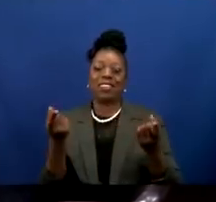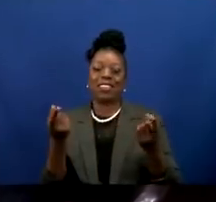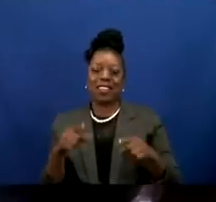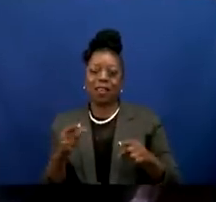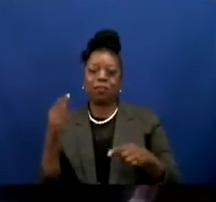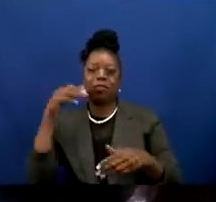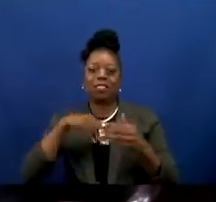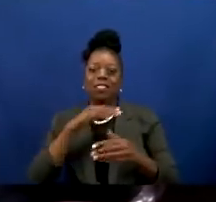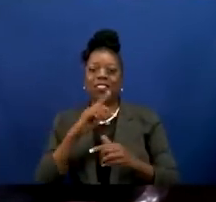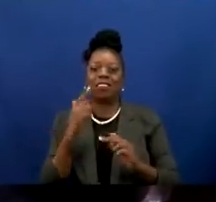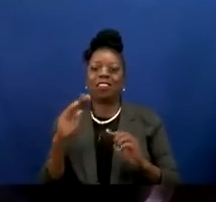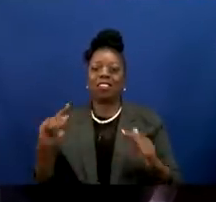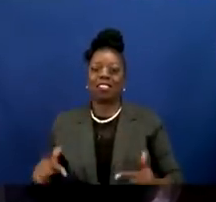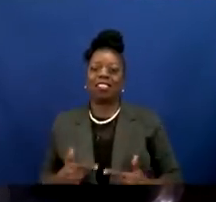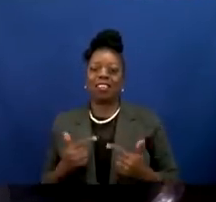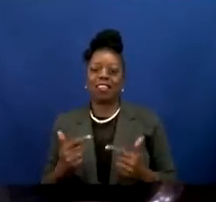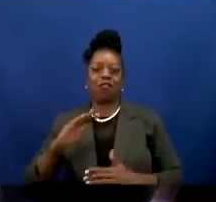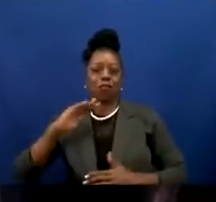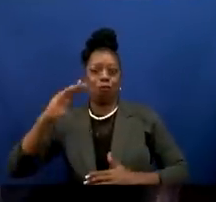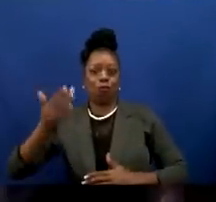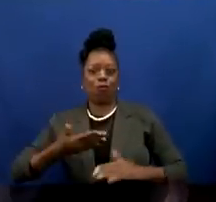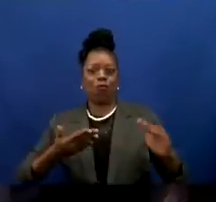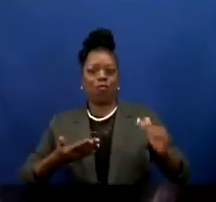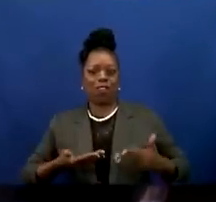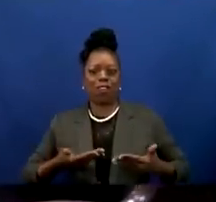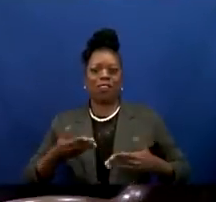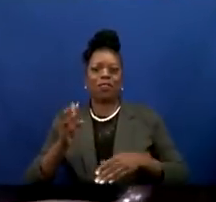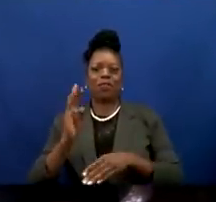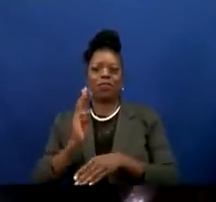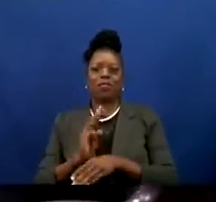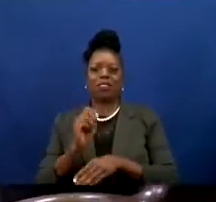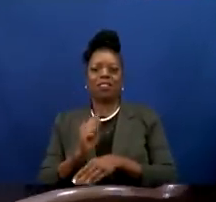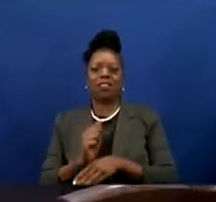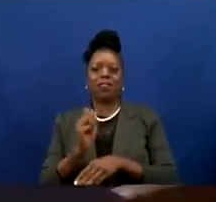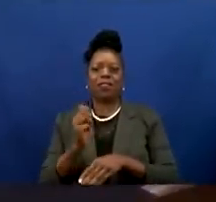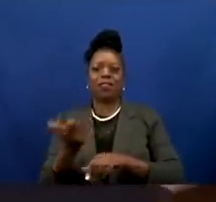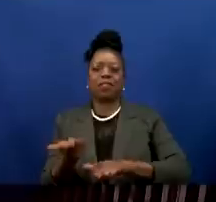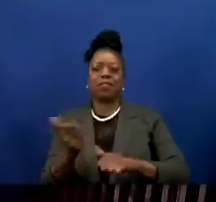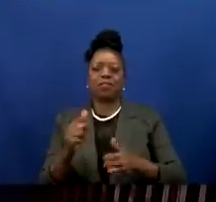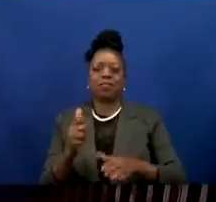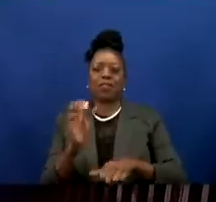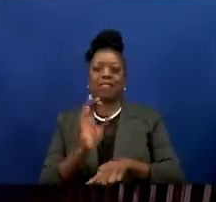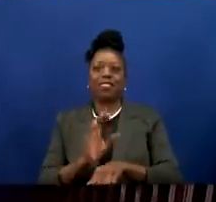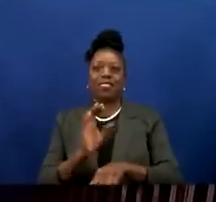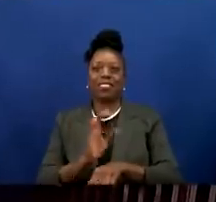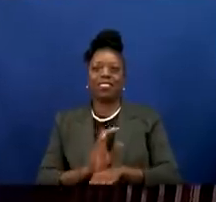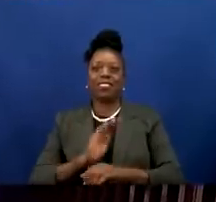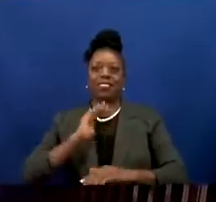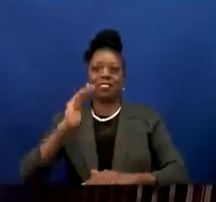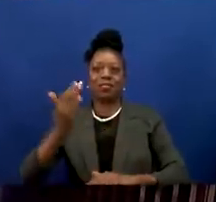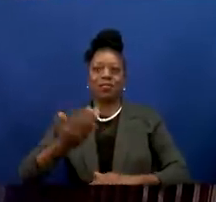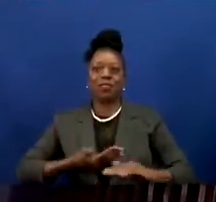Wheeler Avenue Baptist Church. We're glad you're our new members. God bless you, one and all.